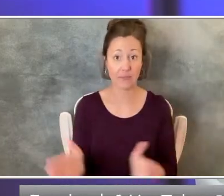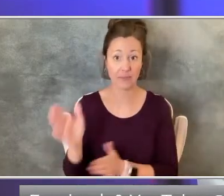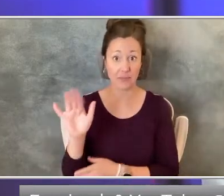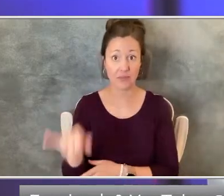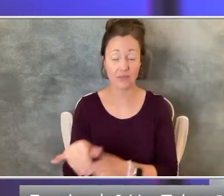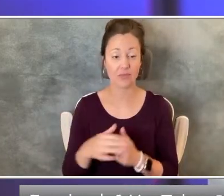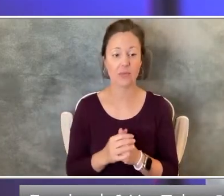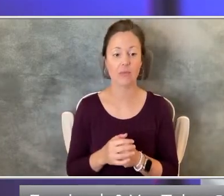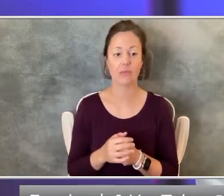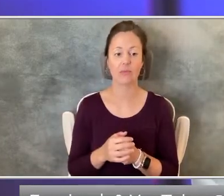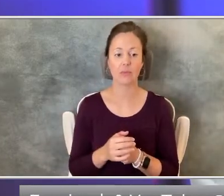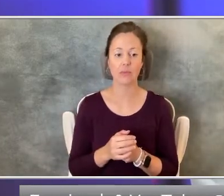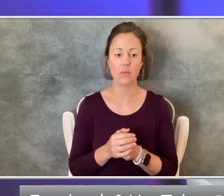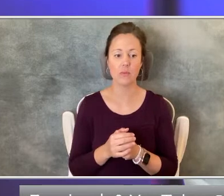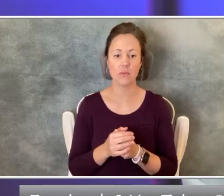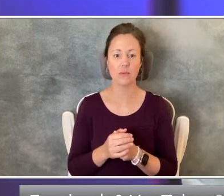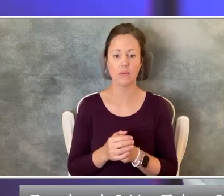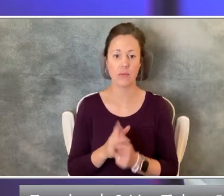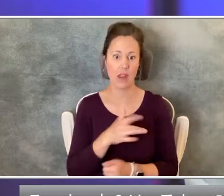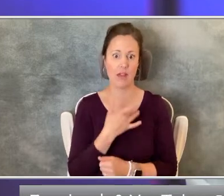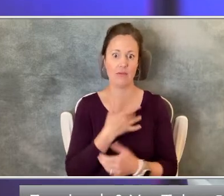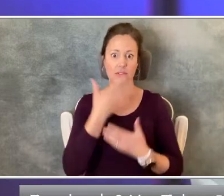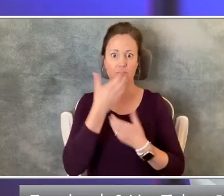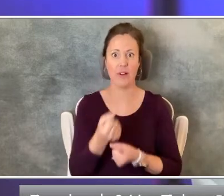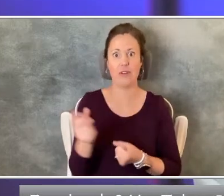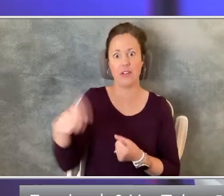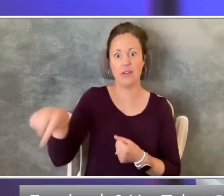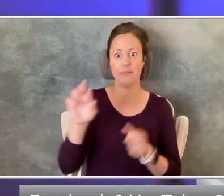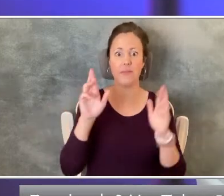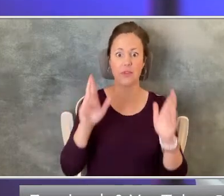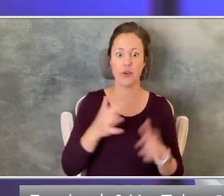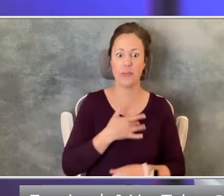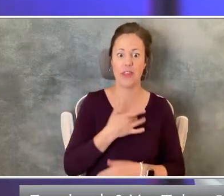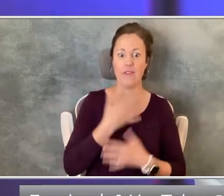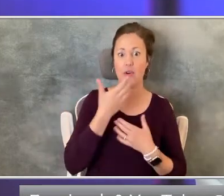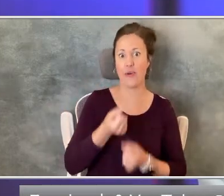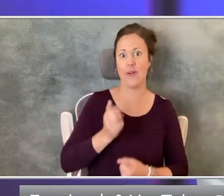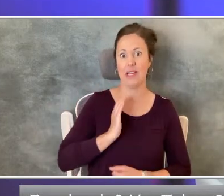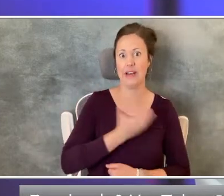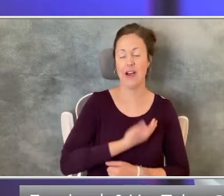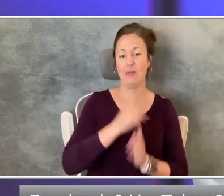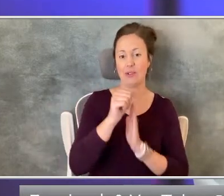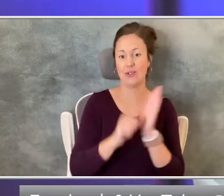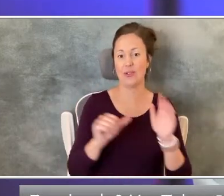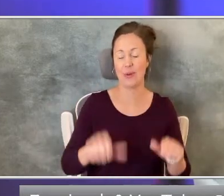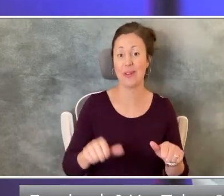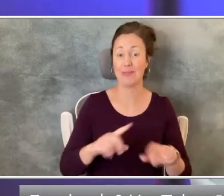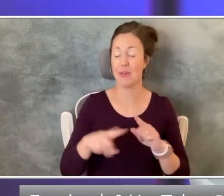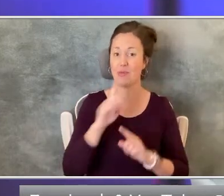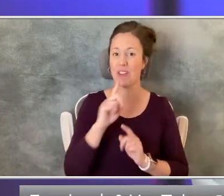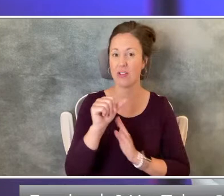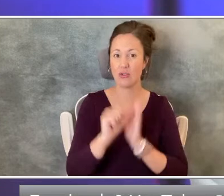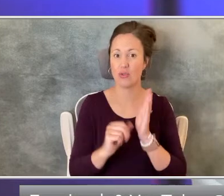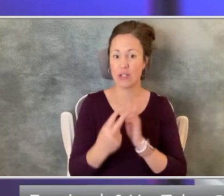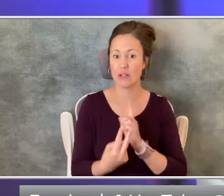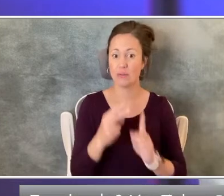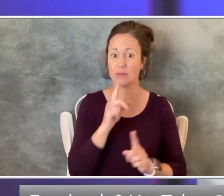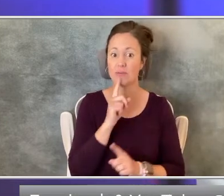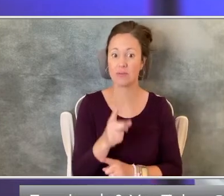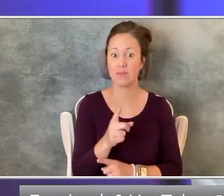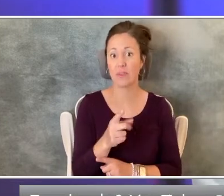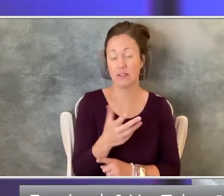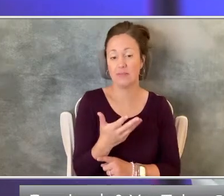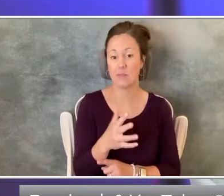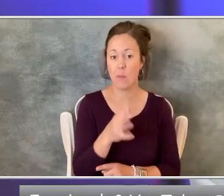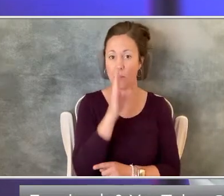feel confident in them, and I hope they feel confident in our surgical abilities to do it. But from a surgical standpoint, this is a very straightforward